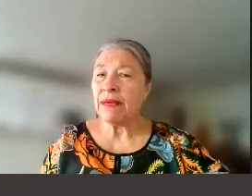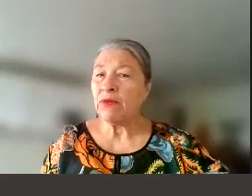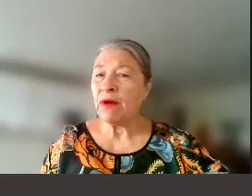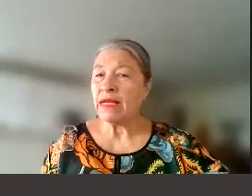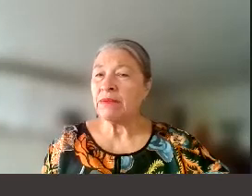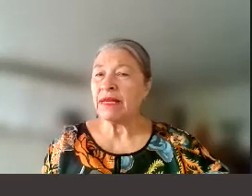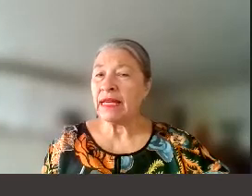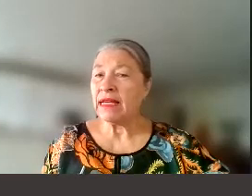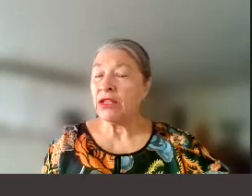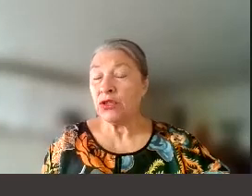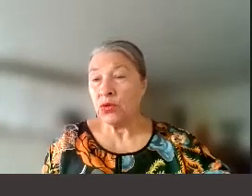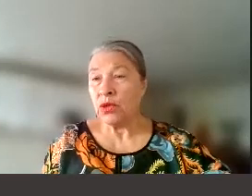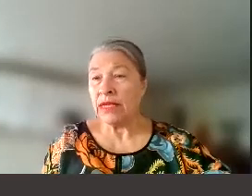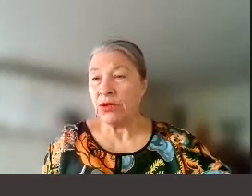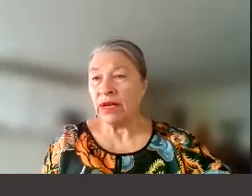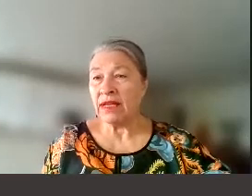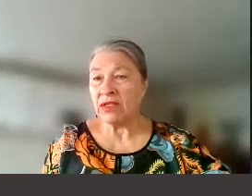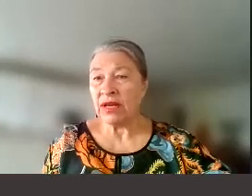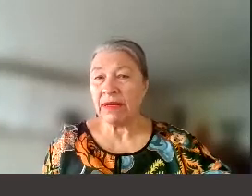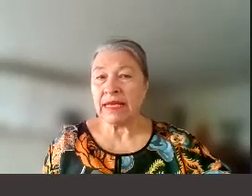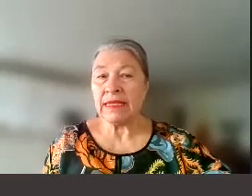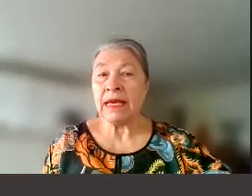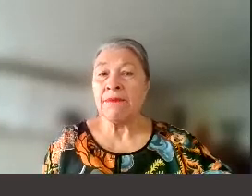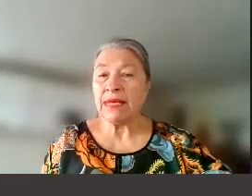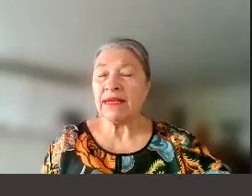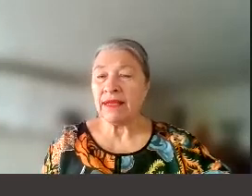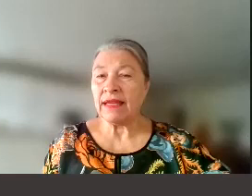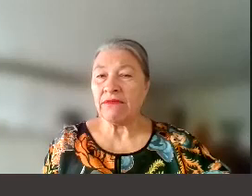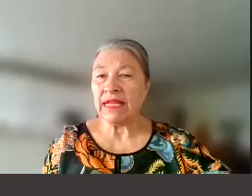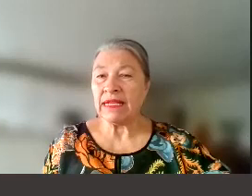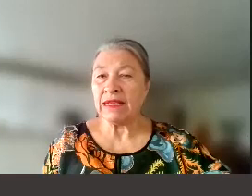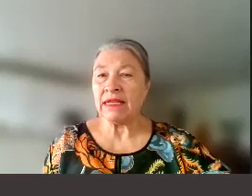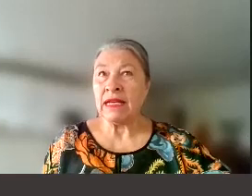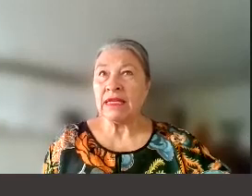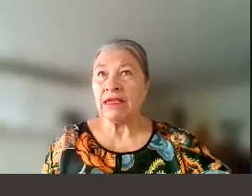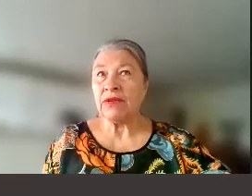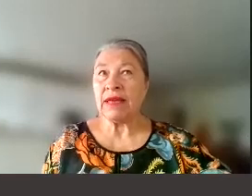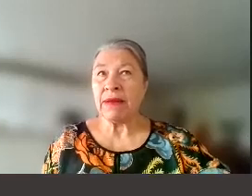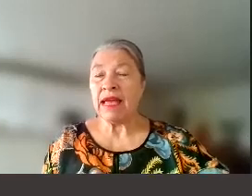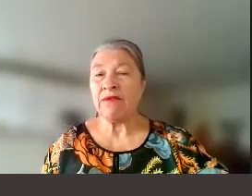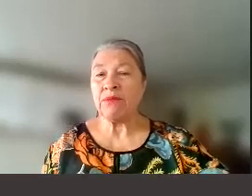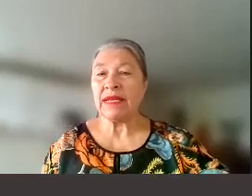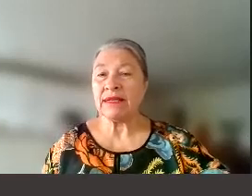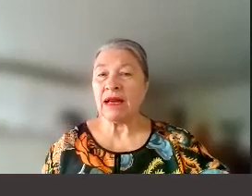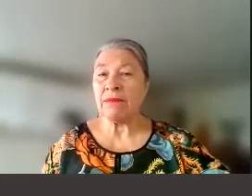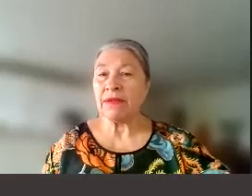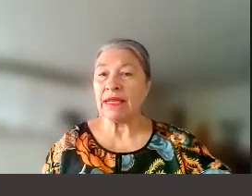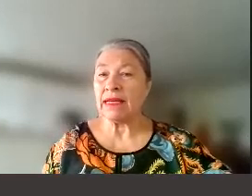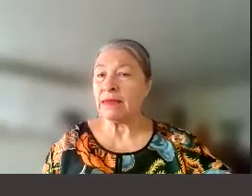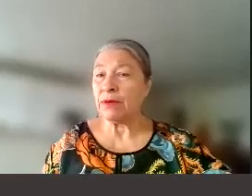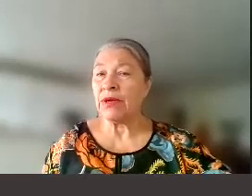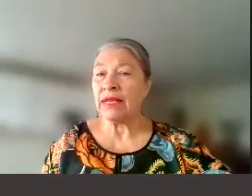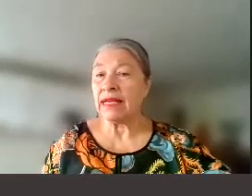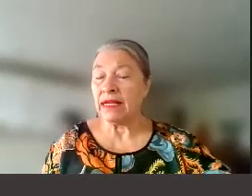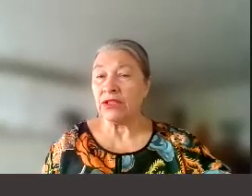Typically, people might speak English, or in your case, Japanese, better than they read it. So they may have picked up